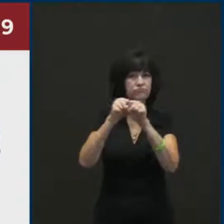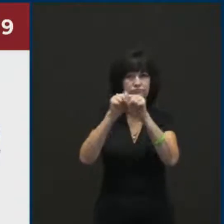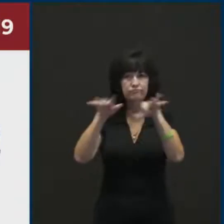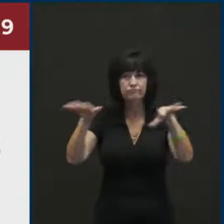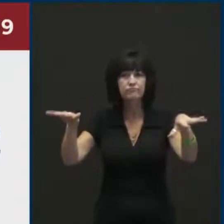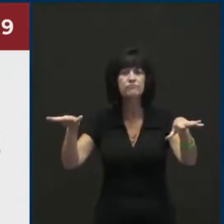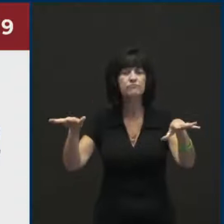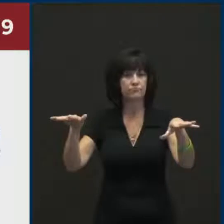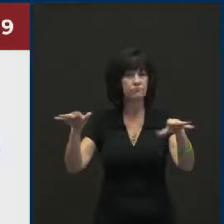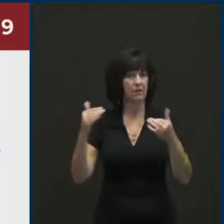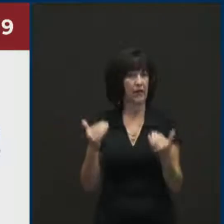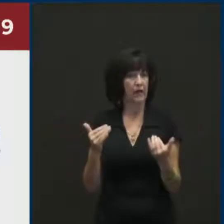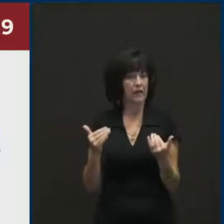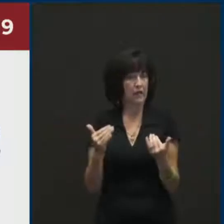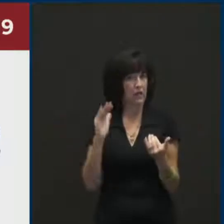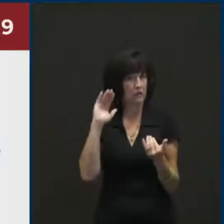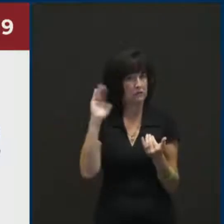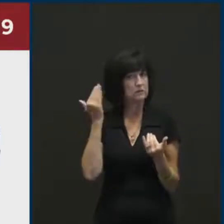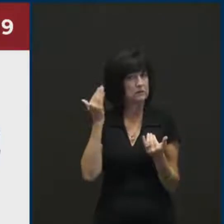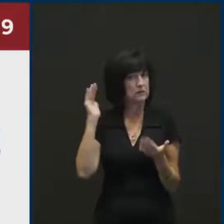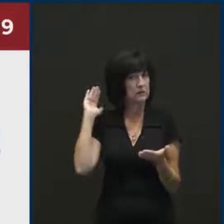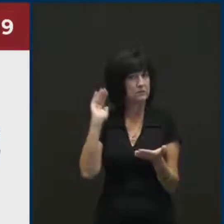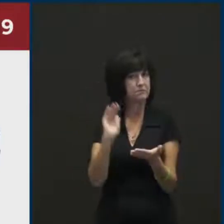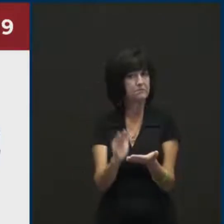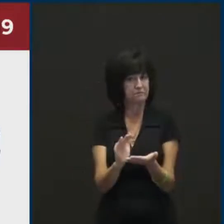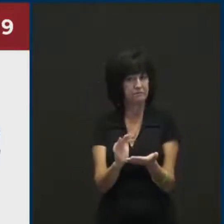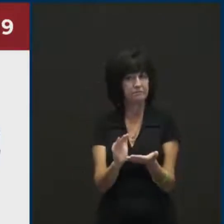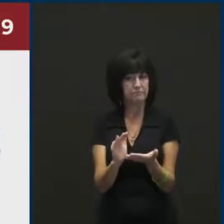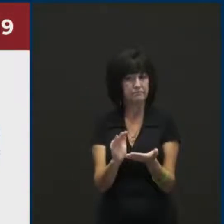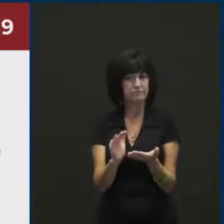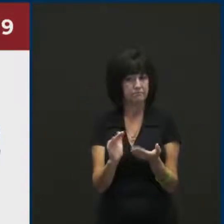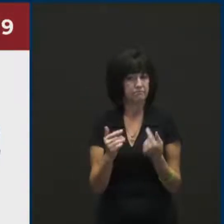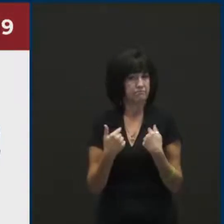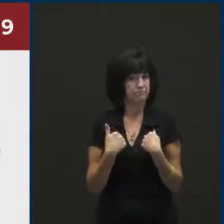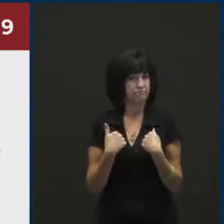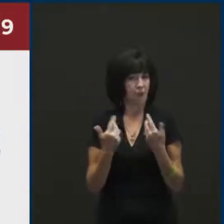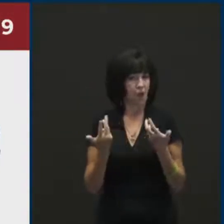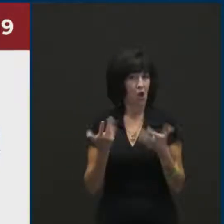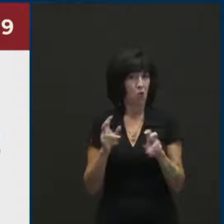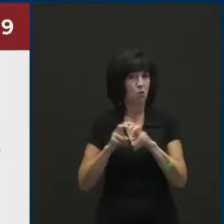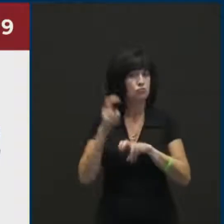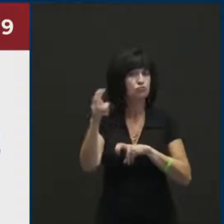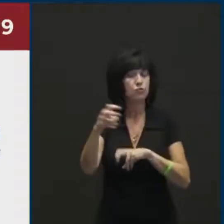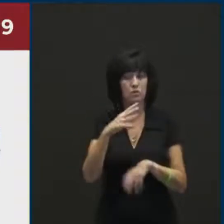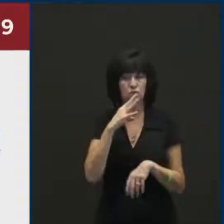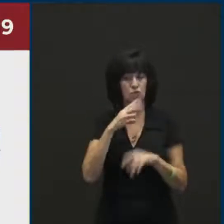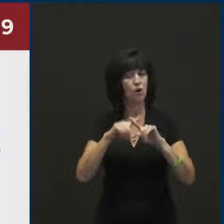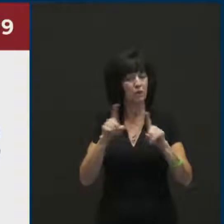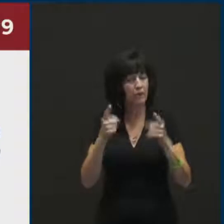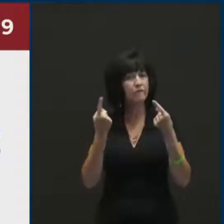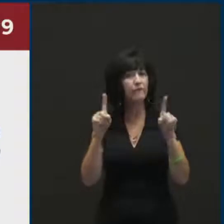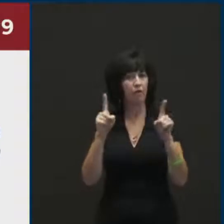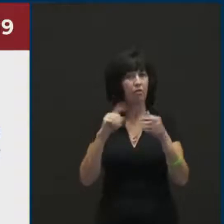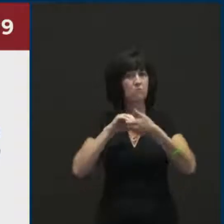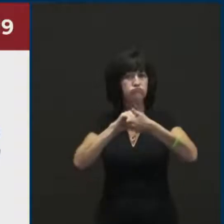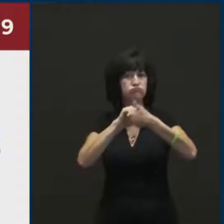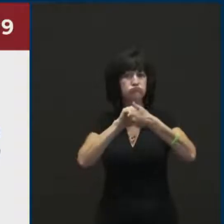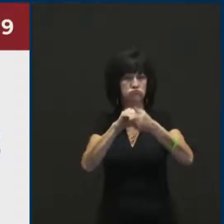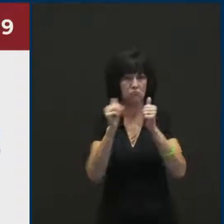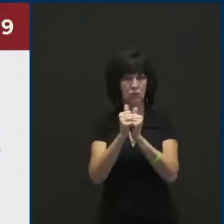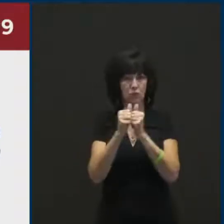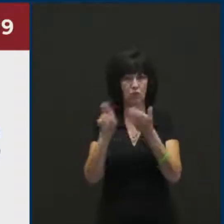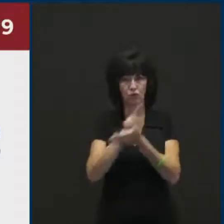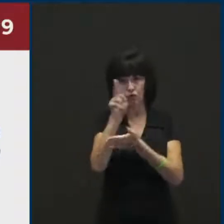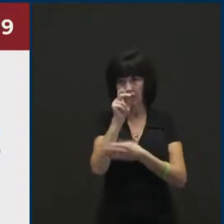us by. Thank God. Don't want to spike the ball there, but some really good cooperation between the University of Delaware, the City